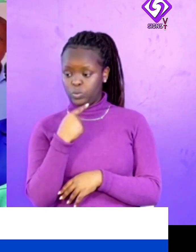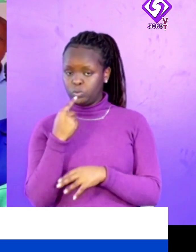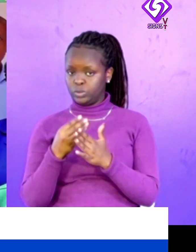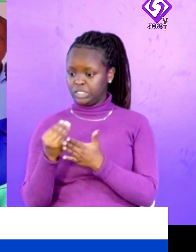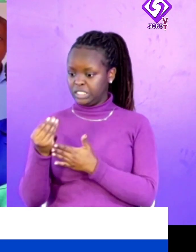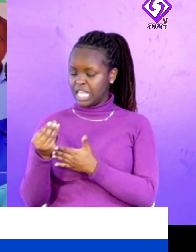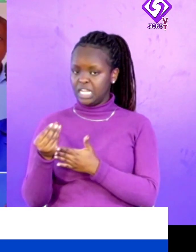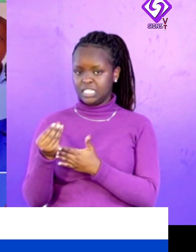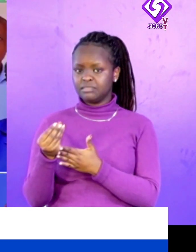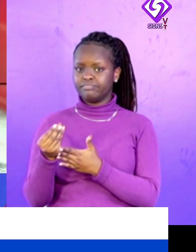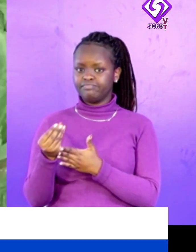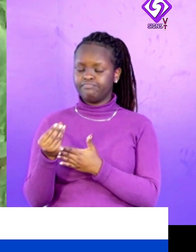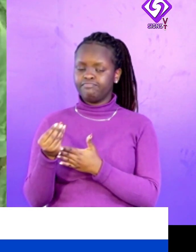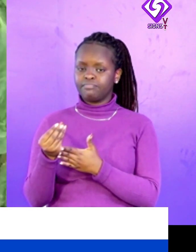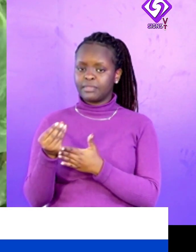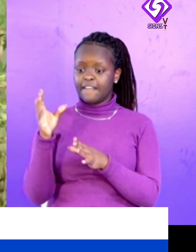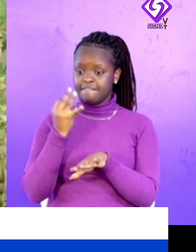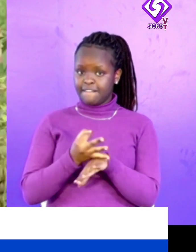to arrest that one.